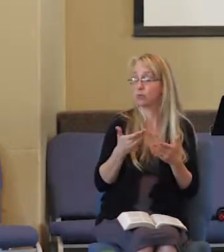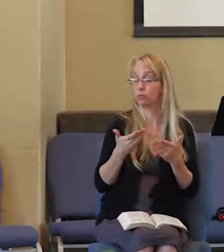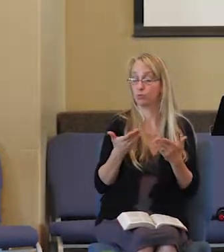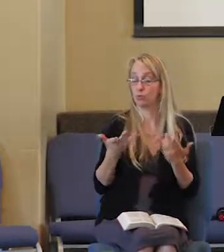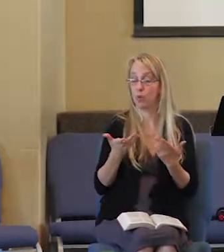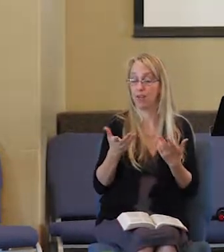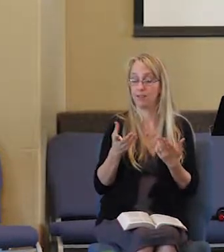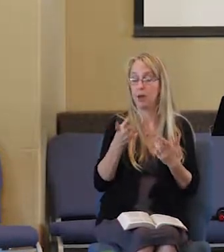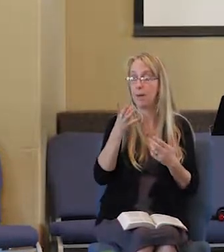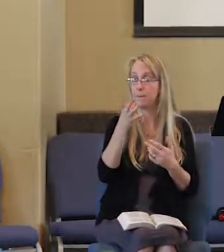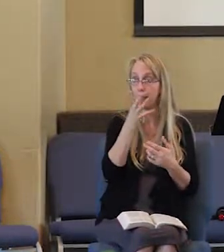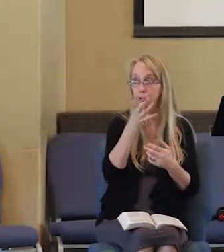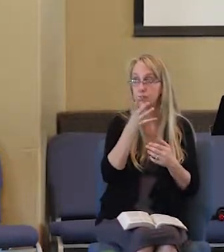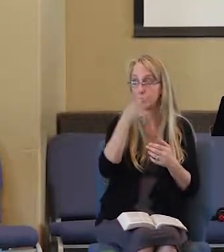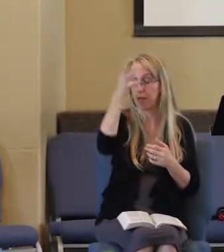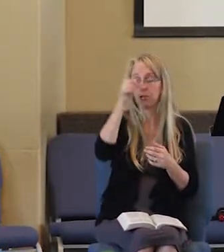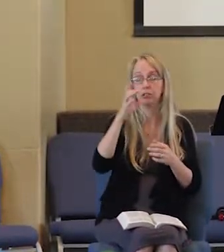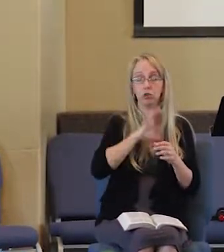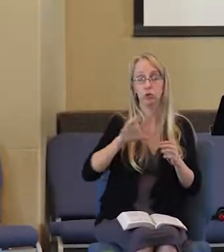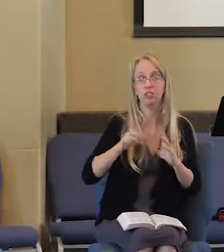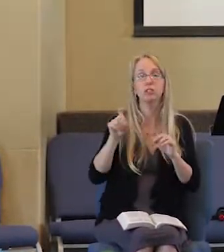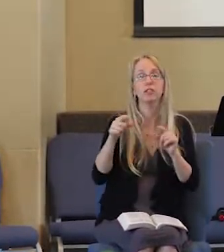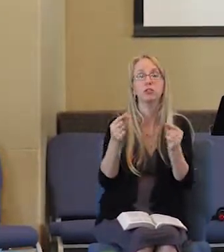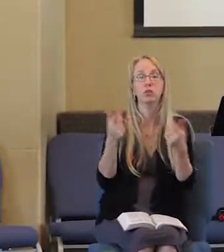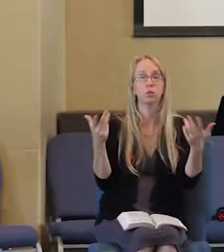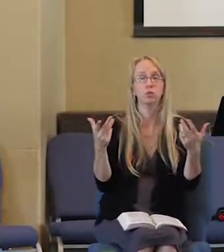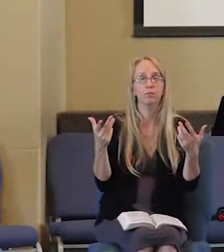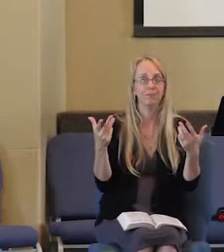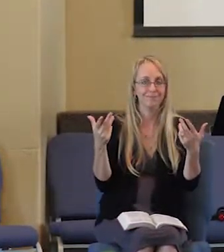parents and Christians need to do.